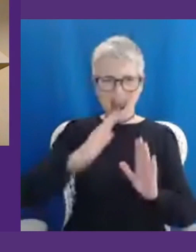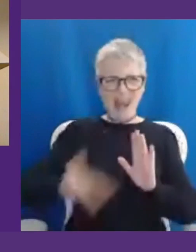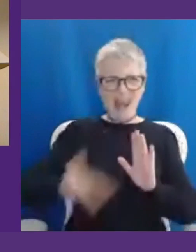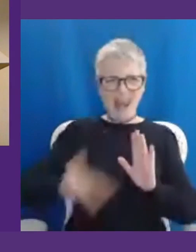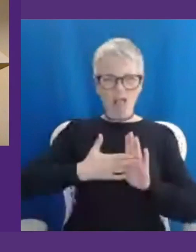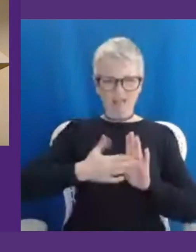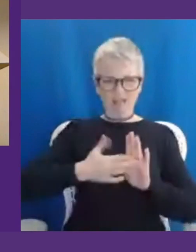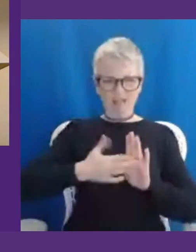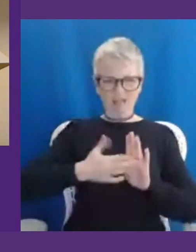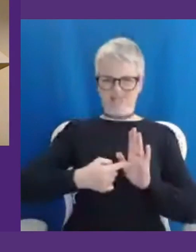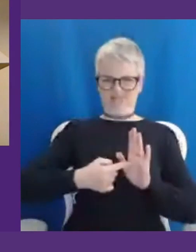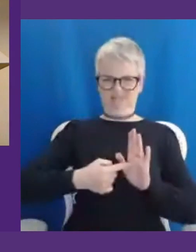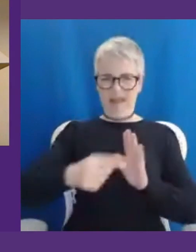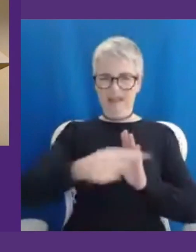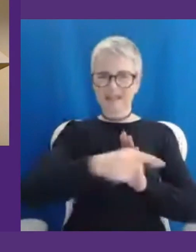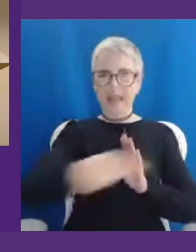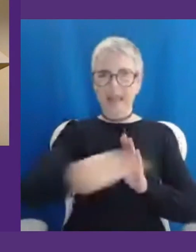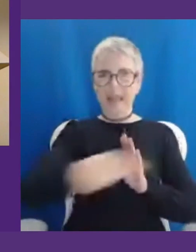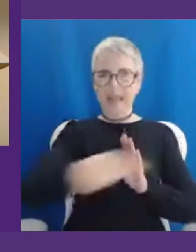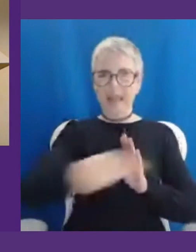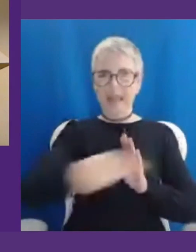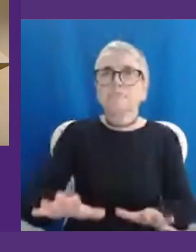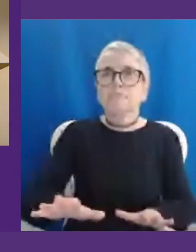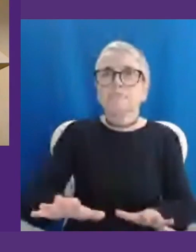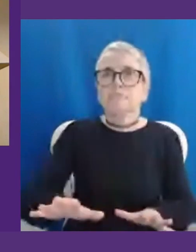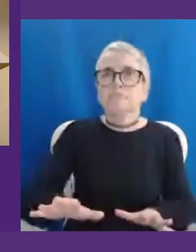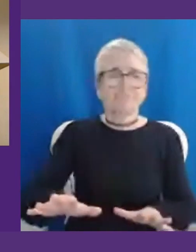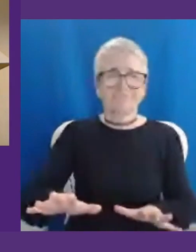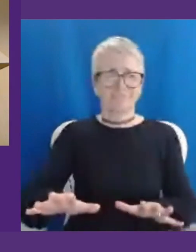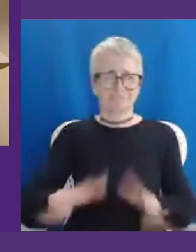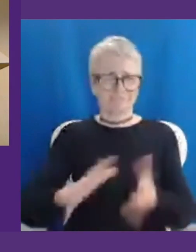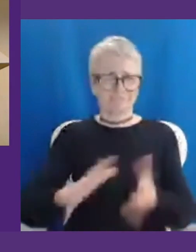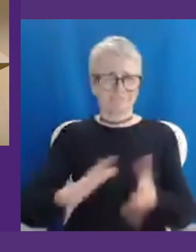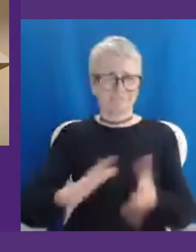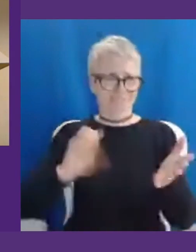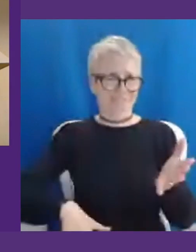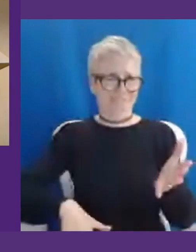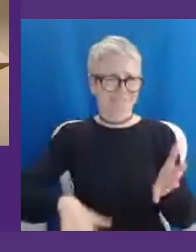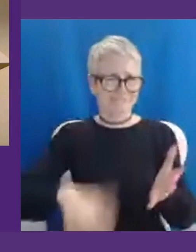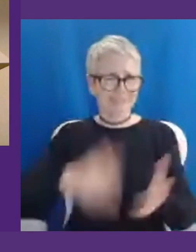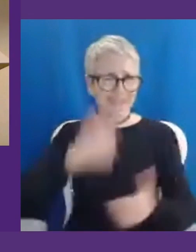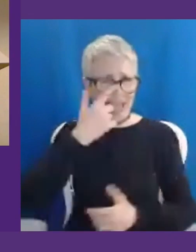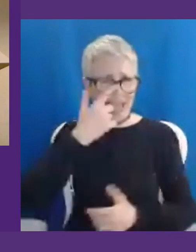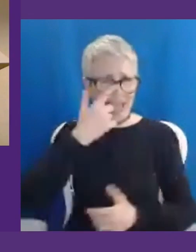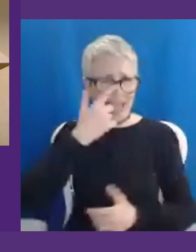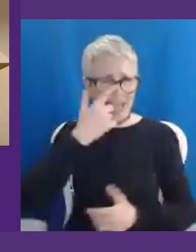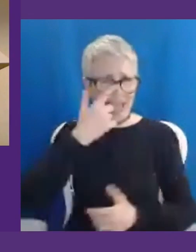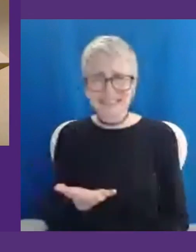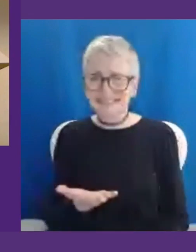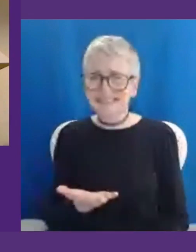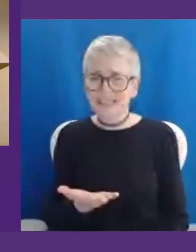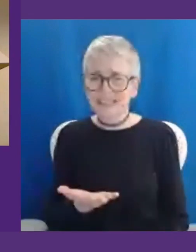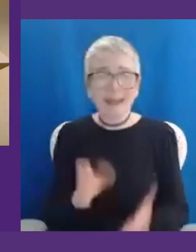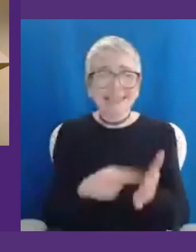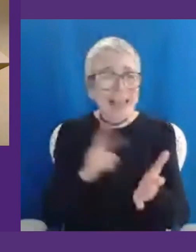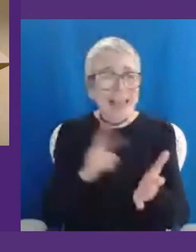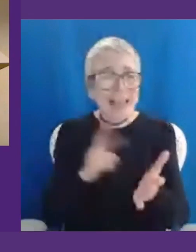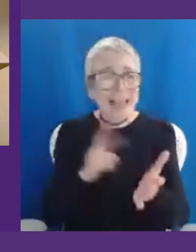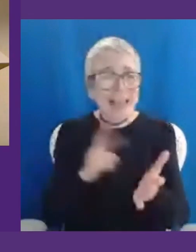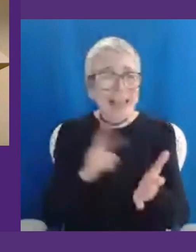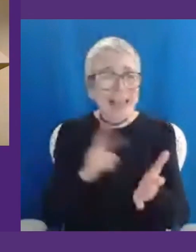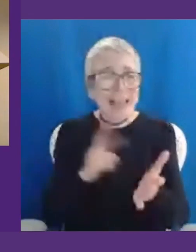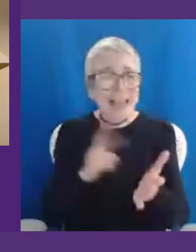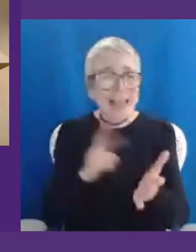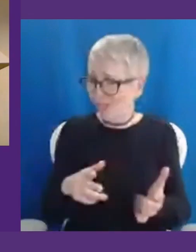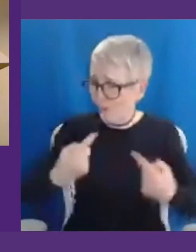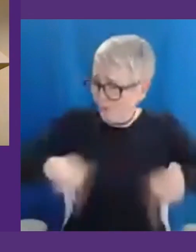still around difference, even though it's a natural and normal part of humanity. Disability has always